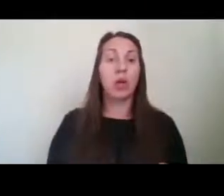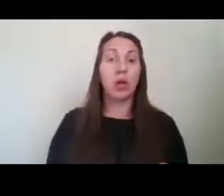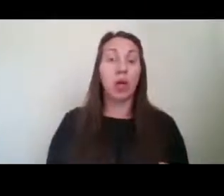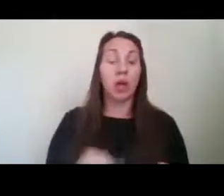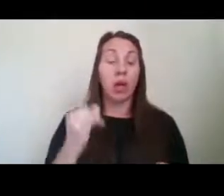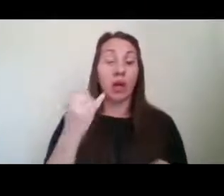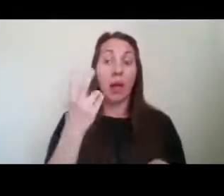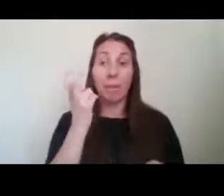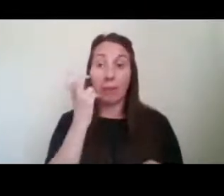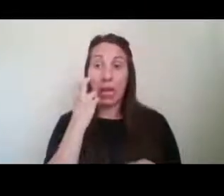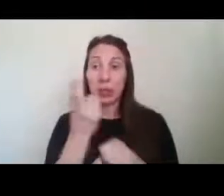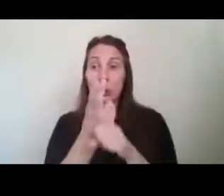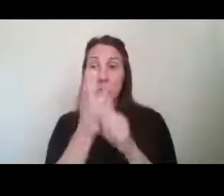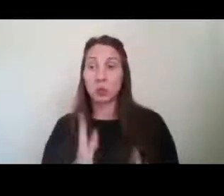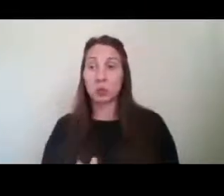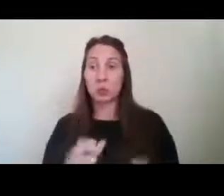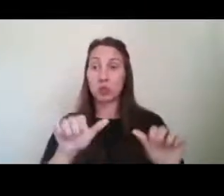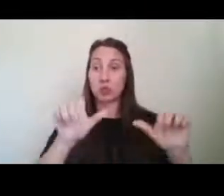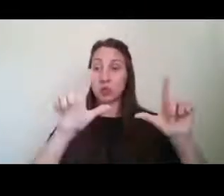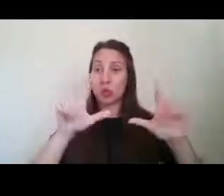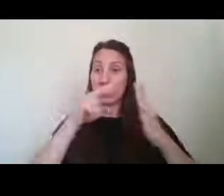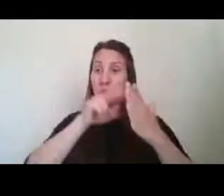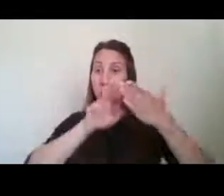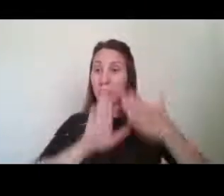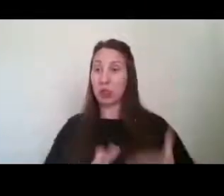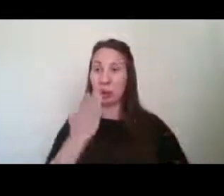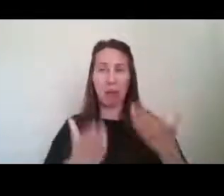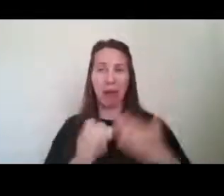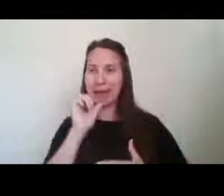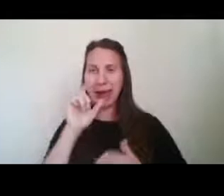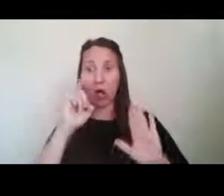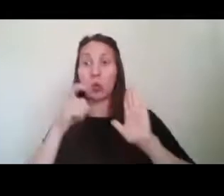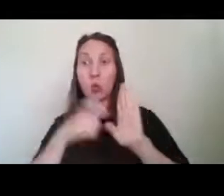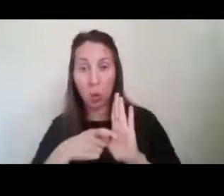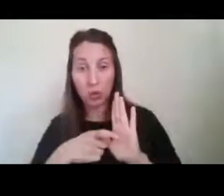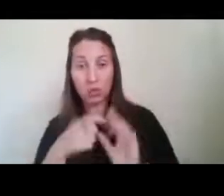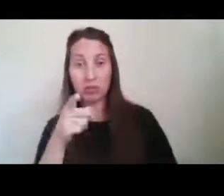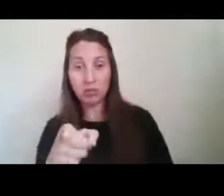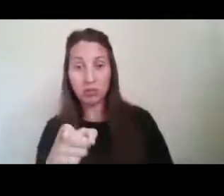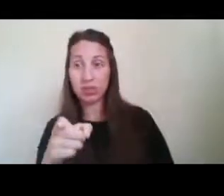on the countdown, and they won't even know that there is technical and time